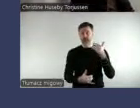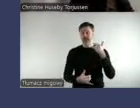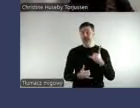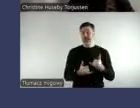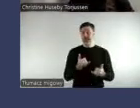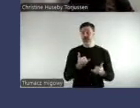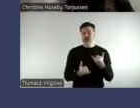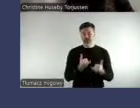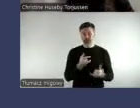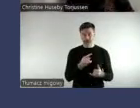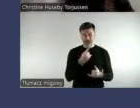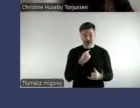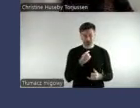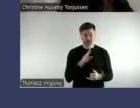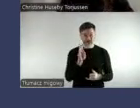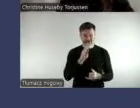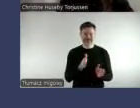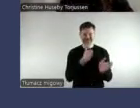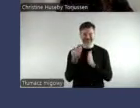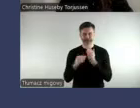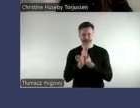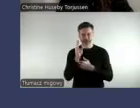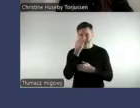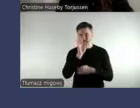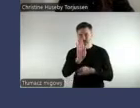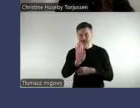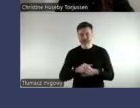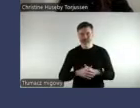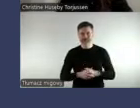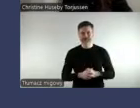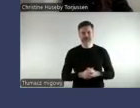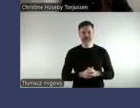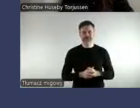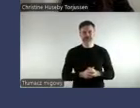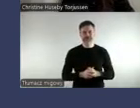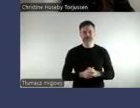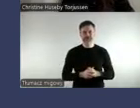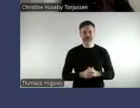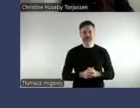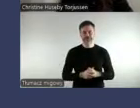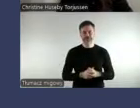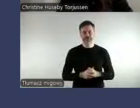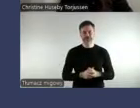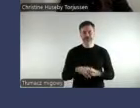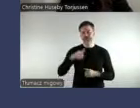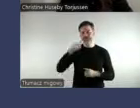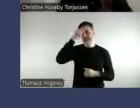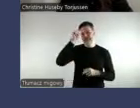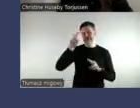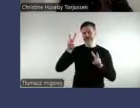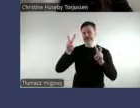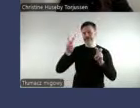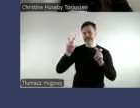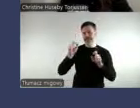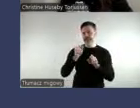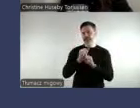slide, please, which we call the regional patchwork of preparedness in our region. So I will not